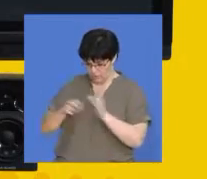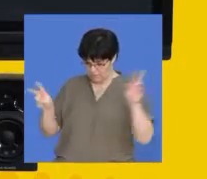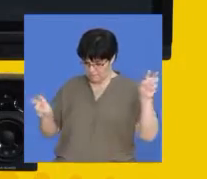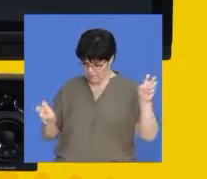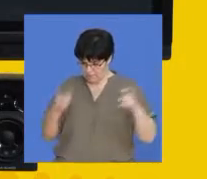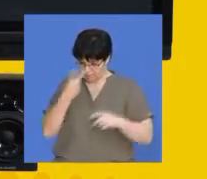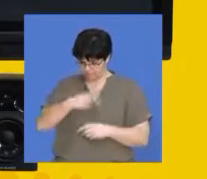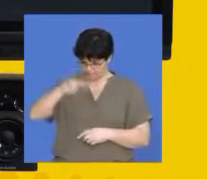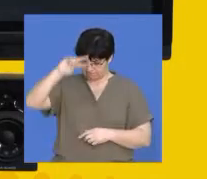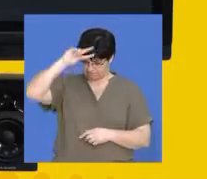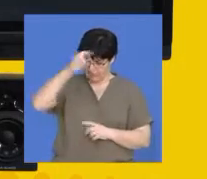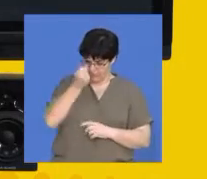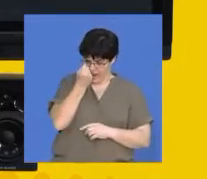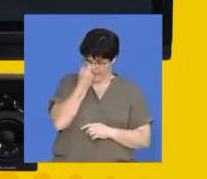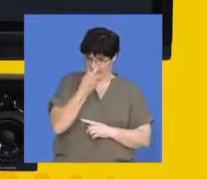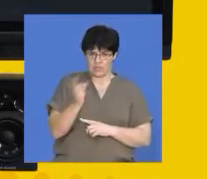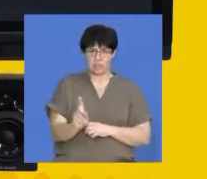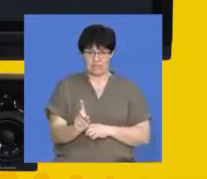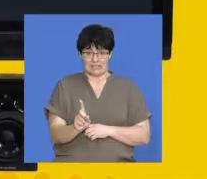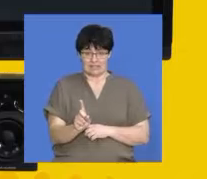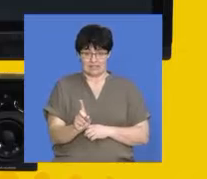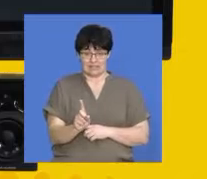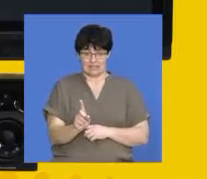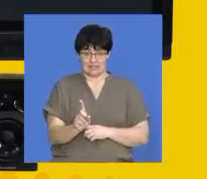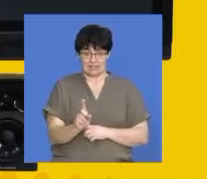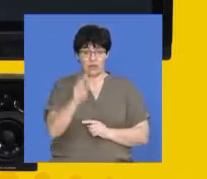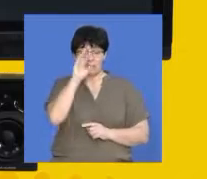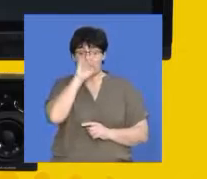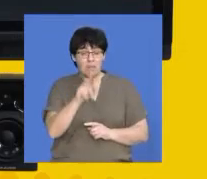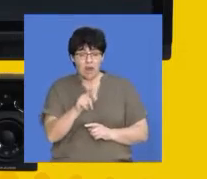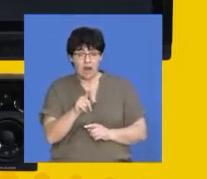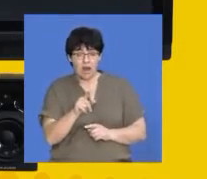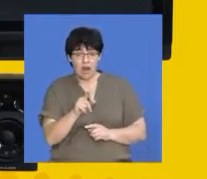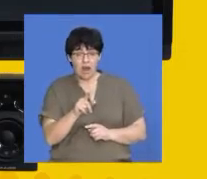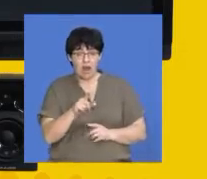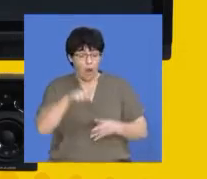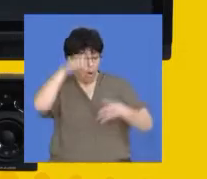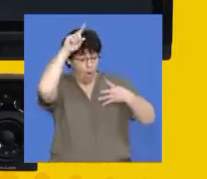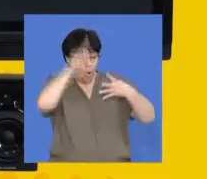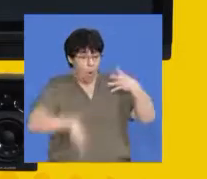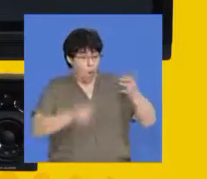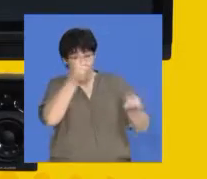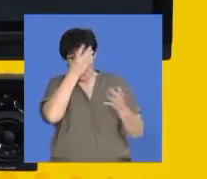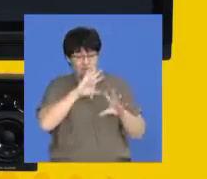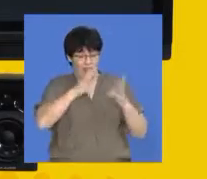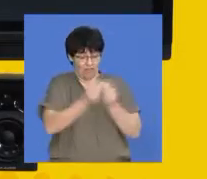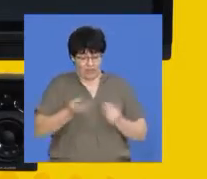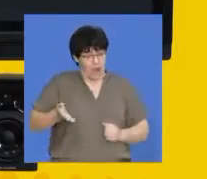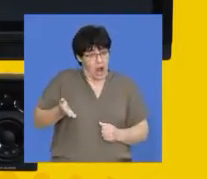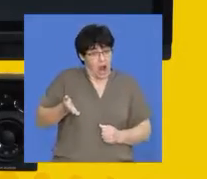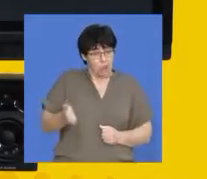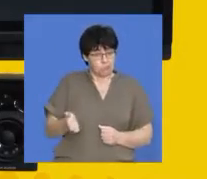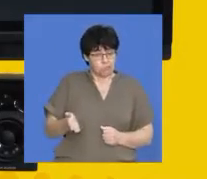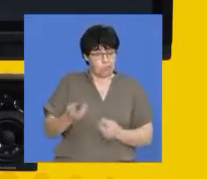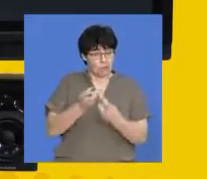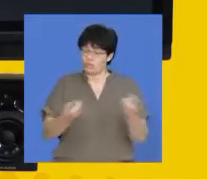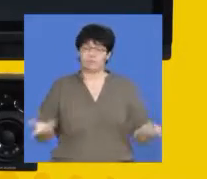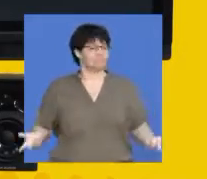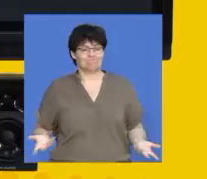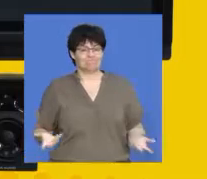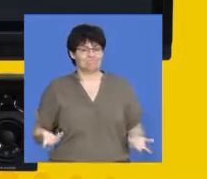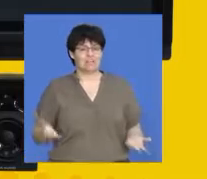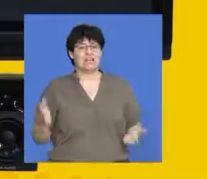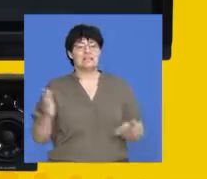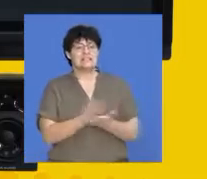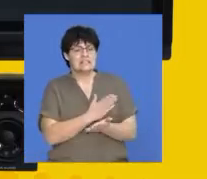source. So remember, guys, I told you before the break that you are not going to get all the information you need in the source itself. Sometimes the source